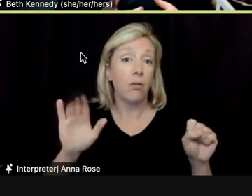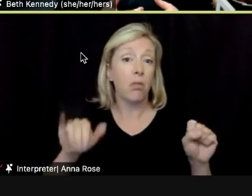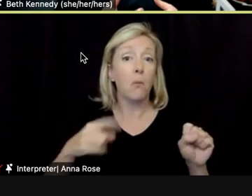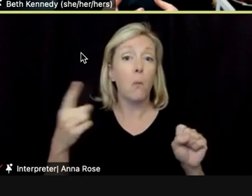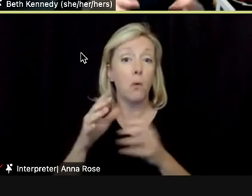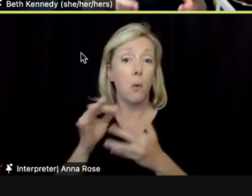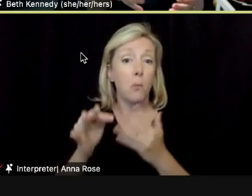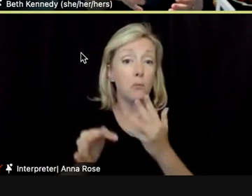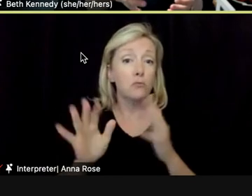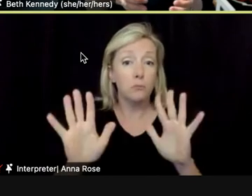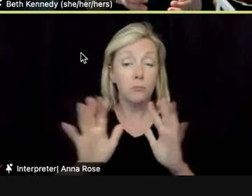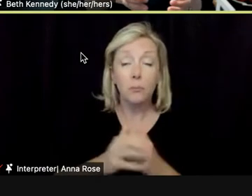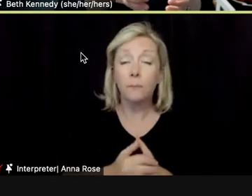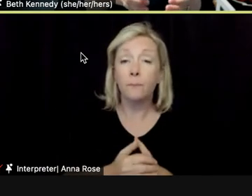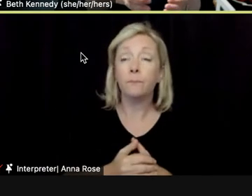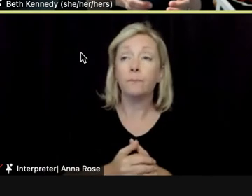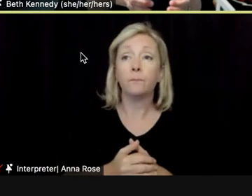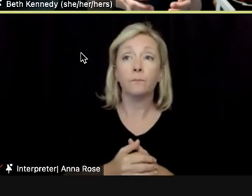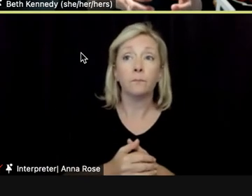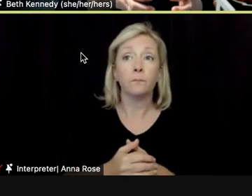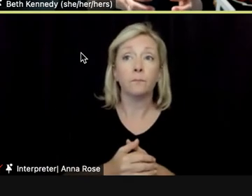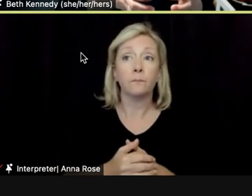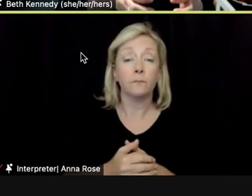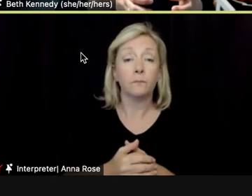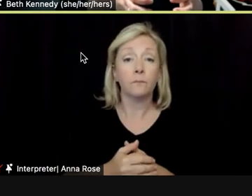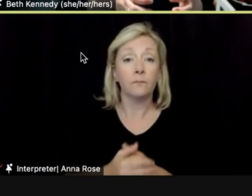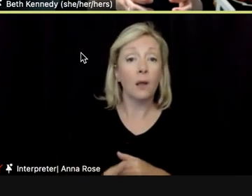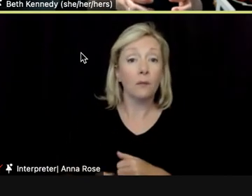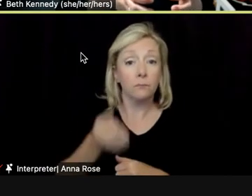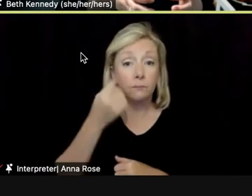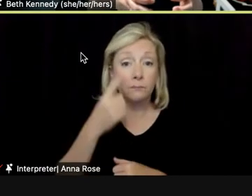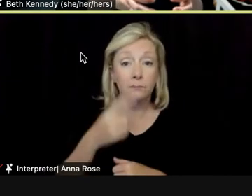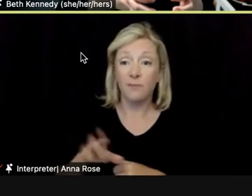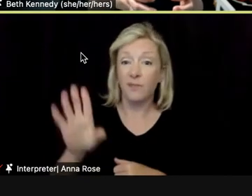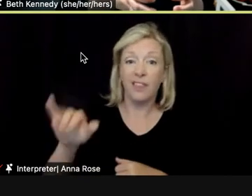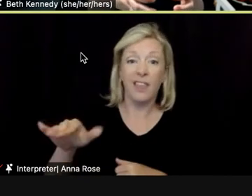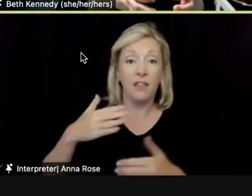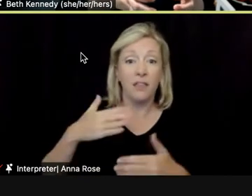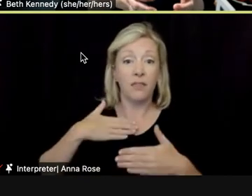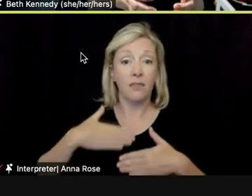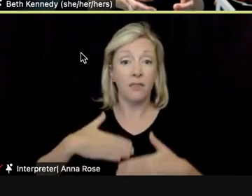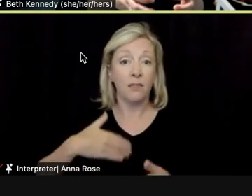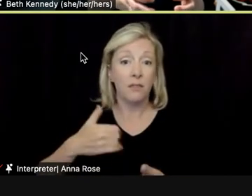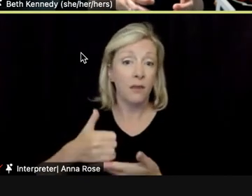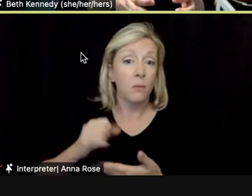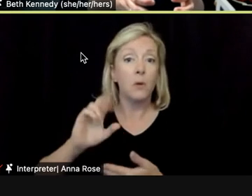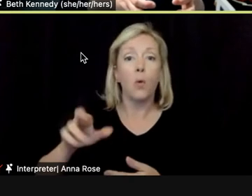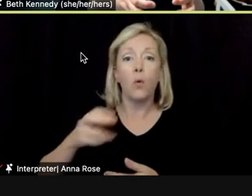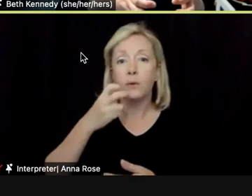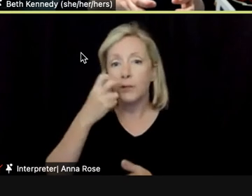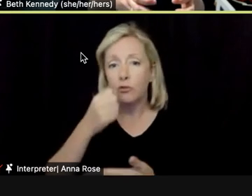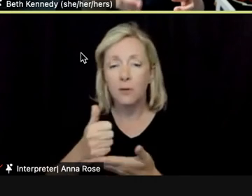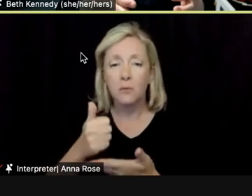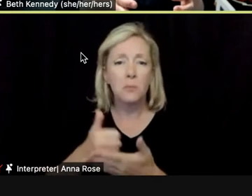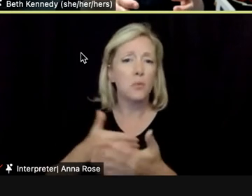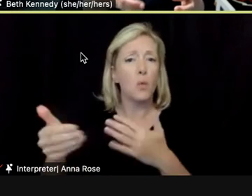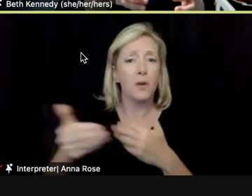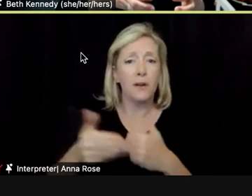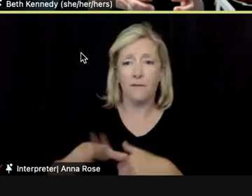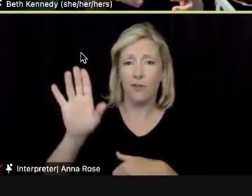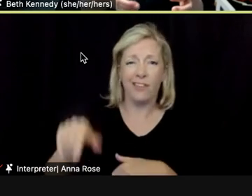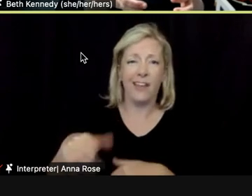And then instead of it just being that half hour or 45 minutes, those skills